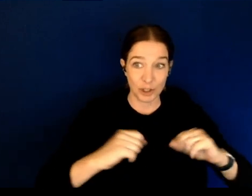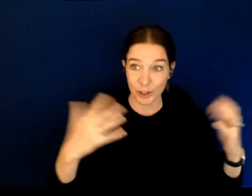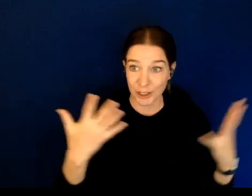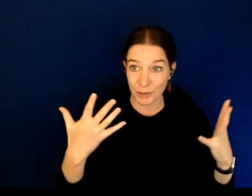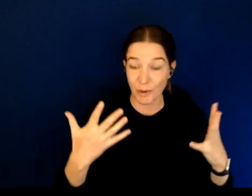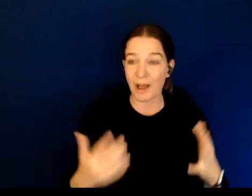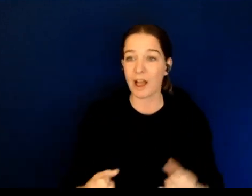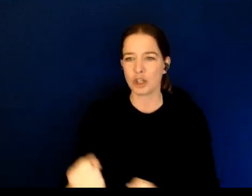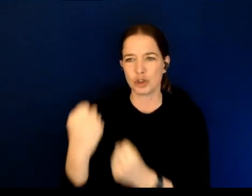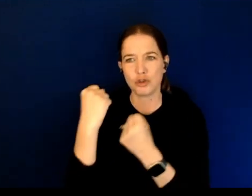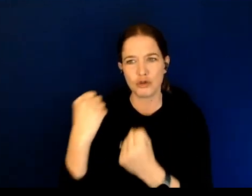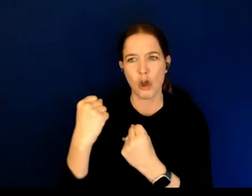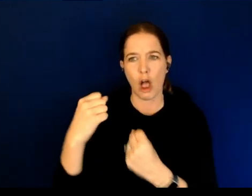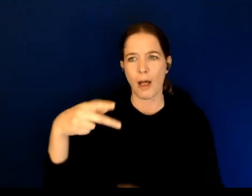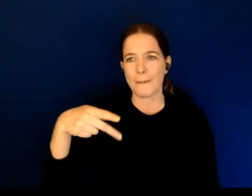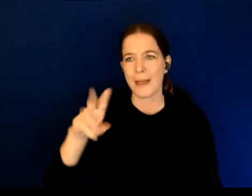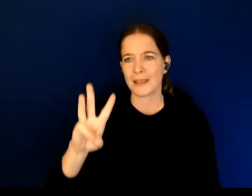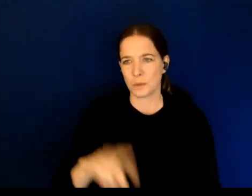passwords.